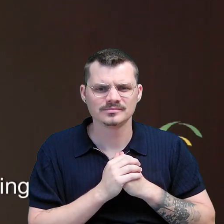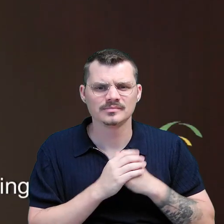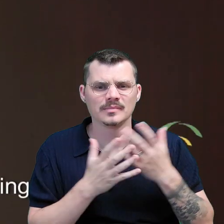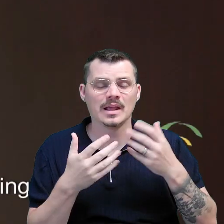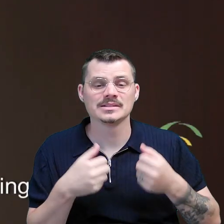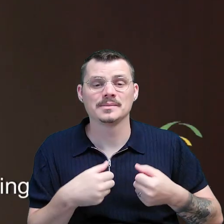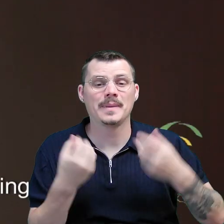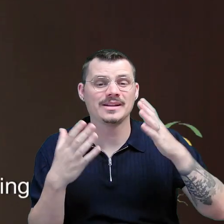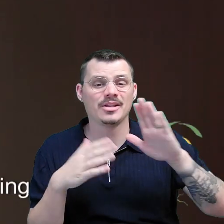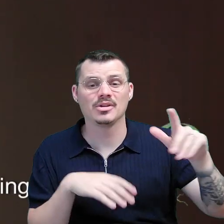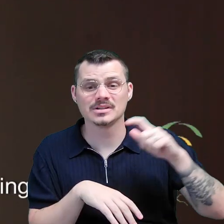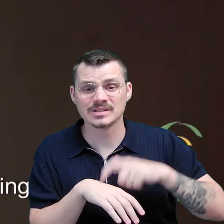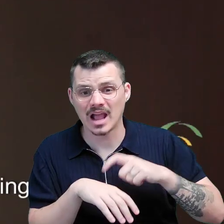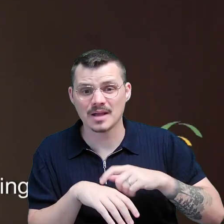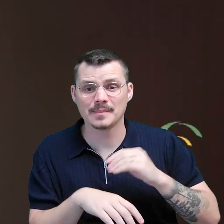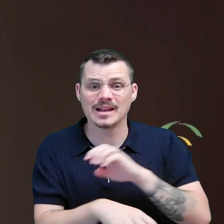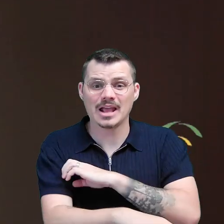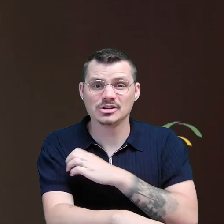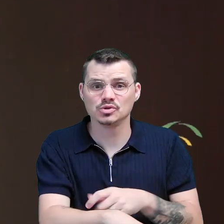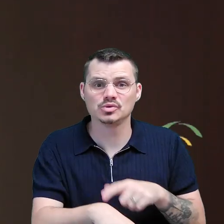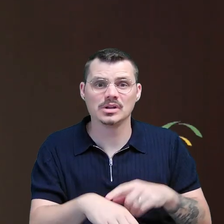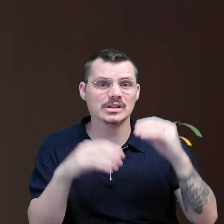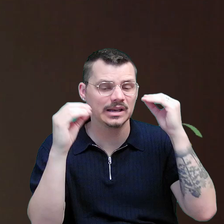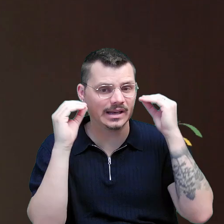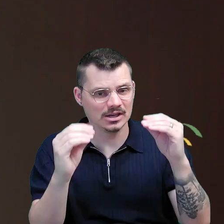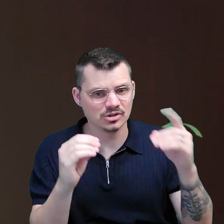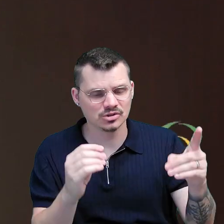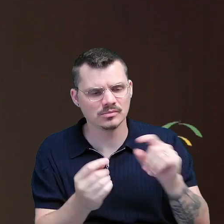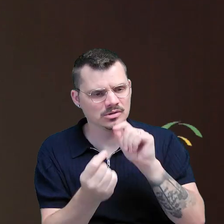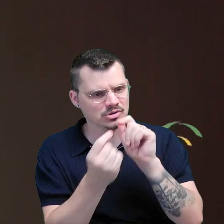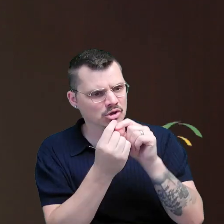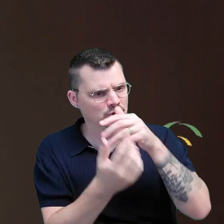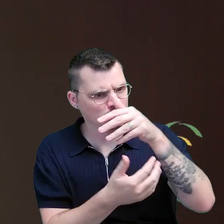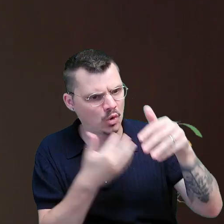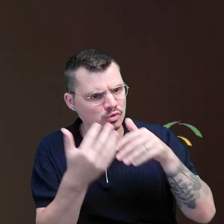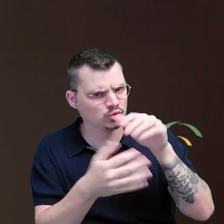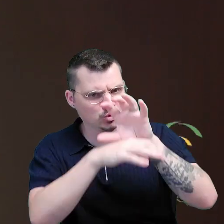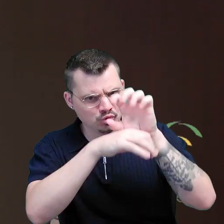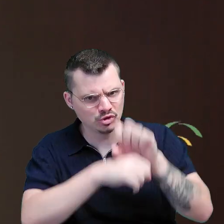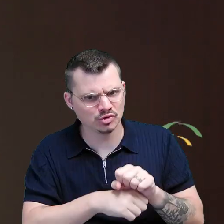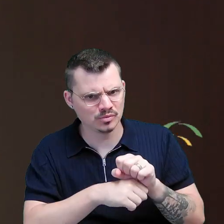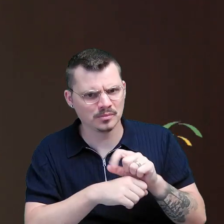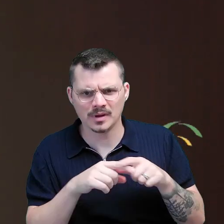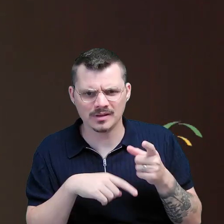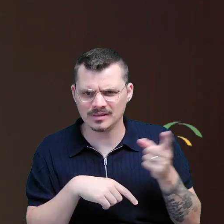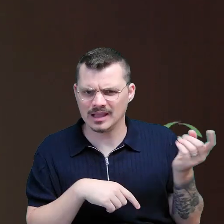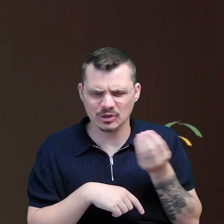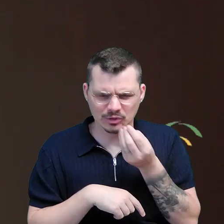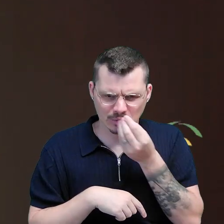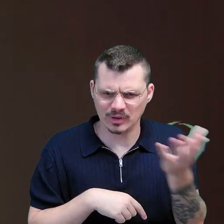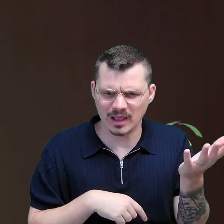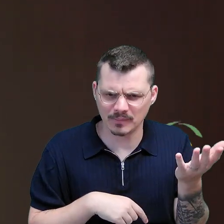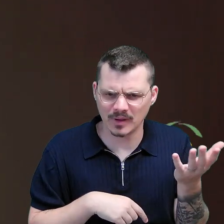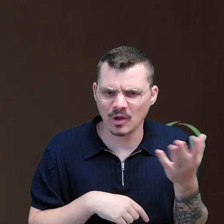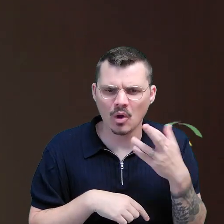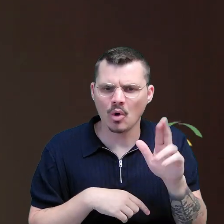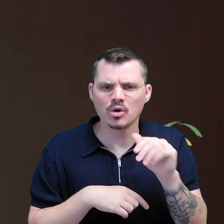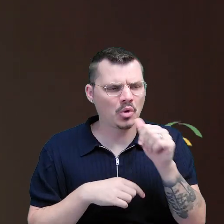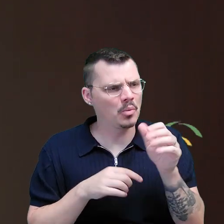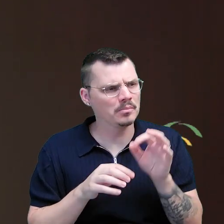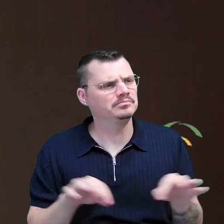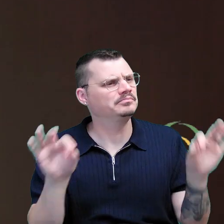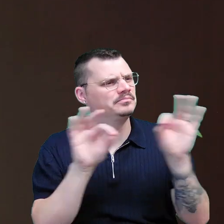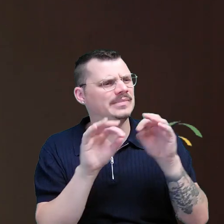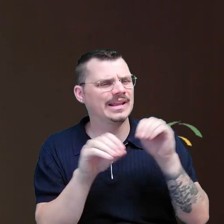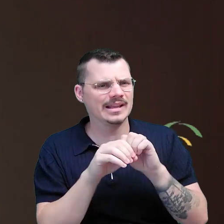Spending people's time and energy teaching them certain social rituals that they don't care about and don't really matter in the